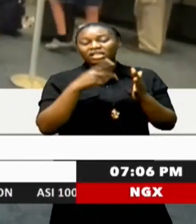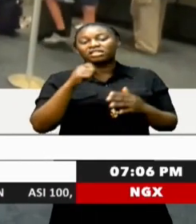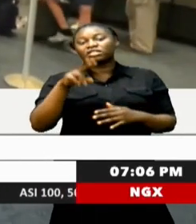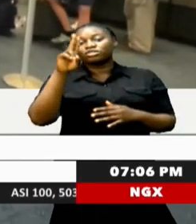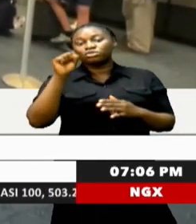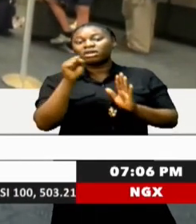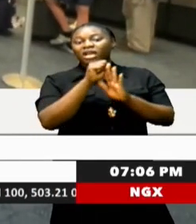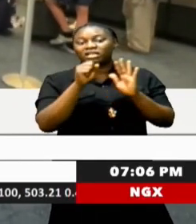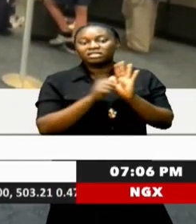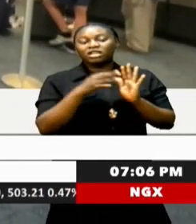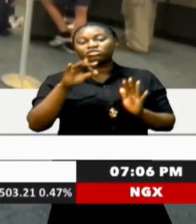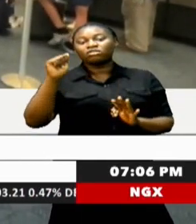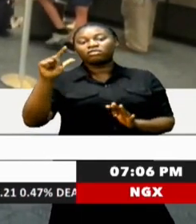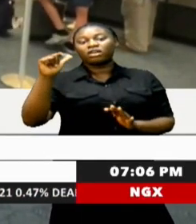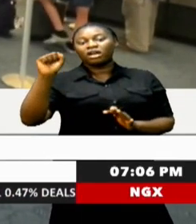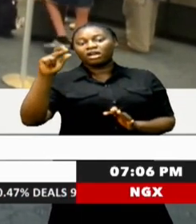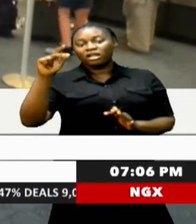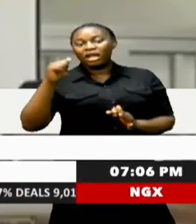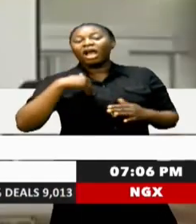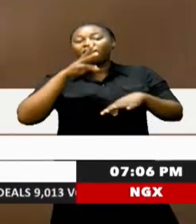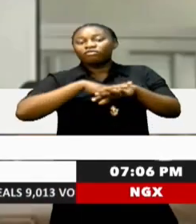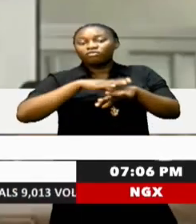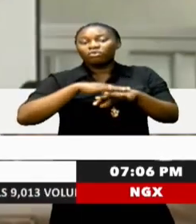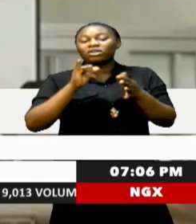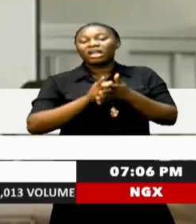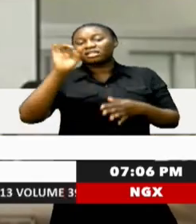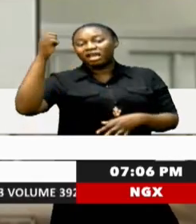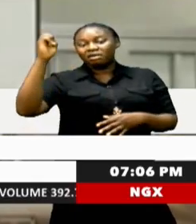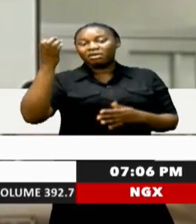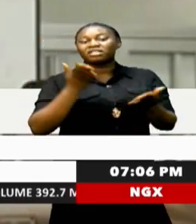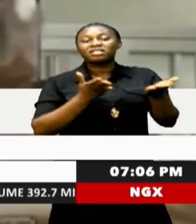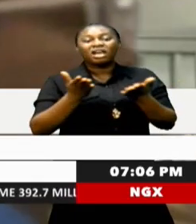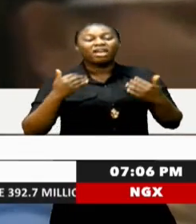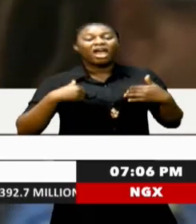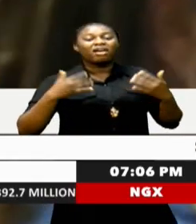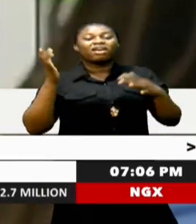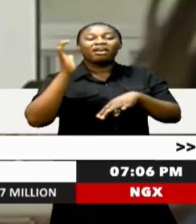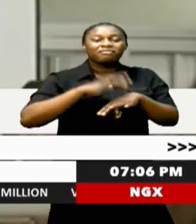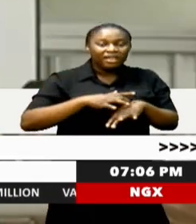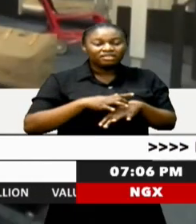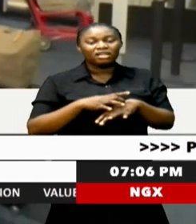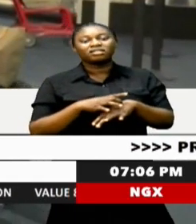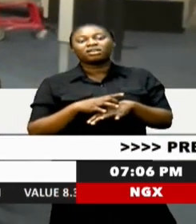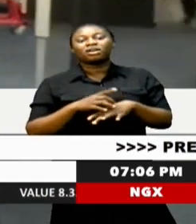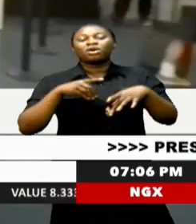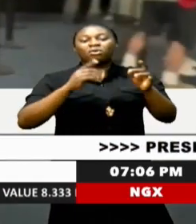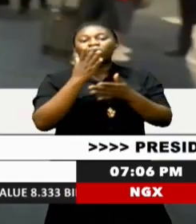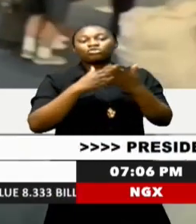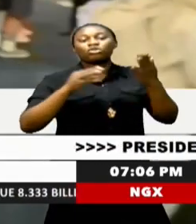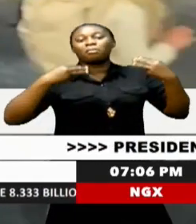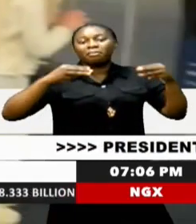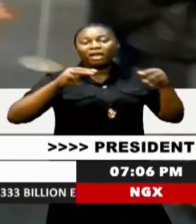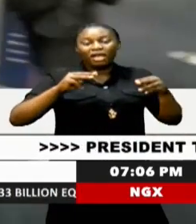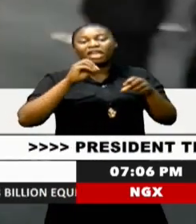state of Alaska has warned that its emergency services are affected, while supermarkets in Australia have